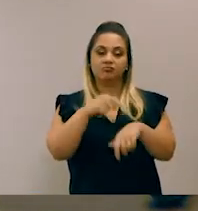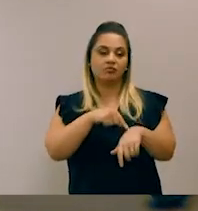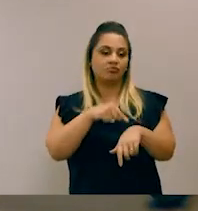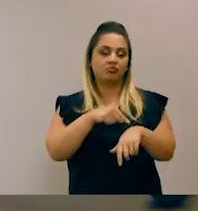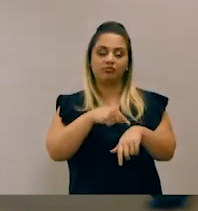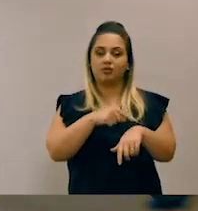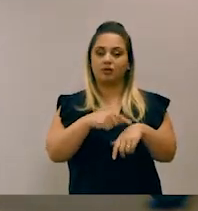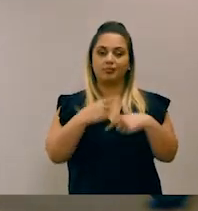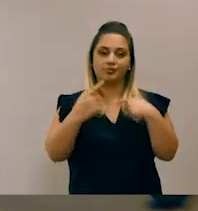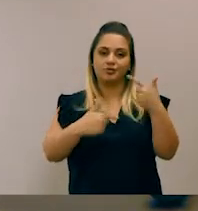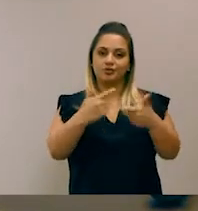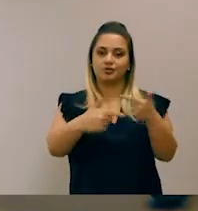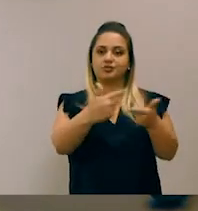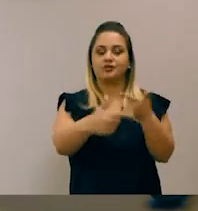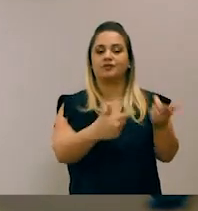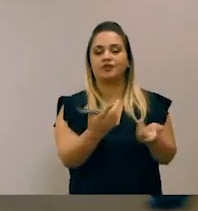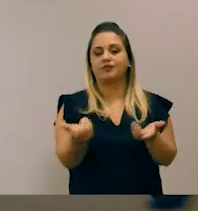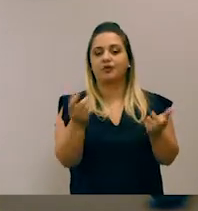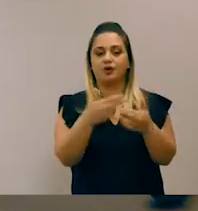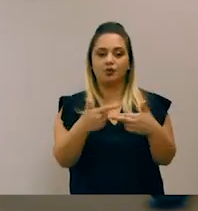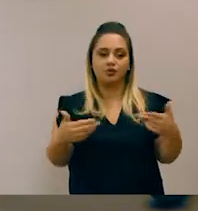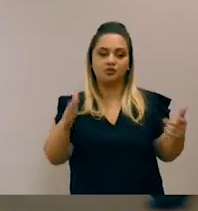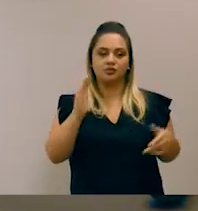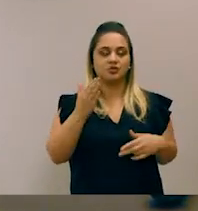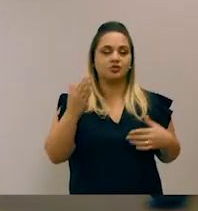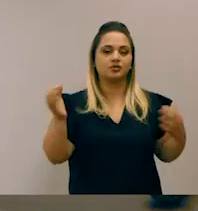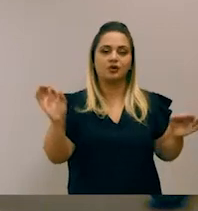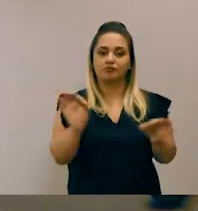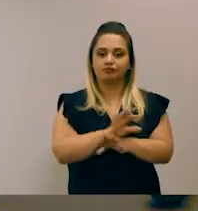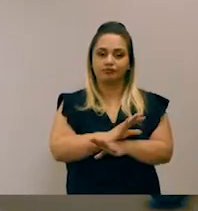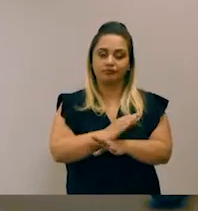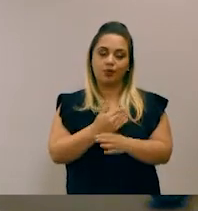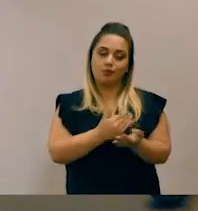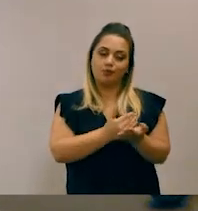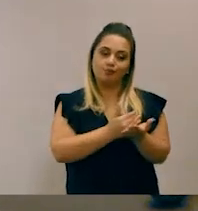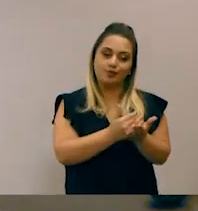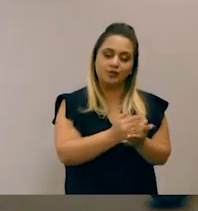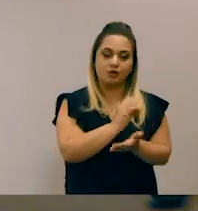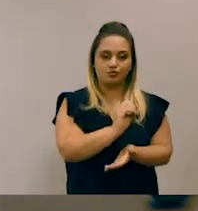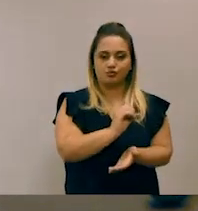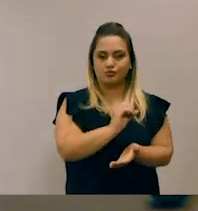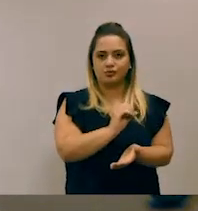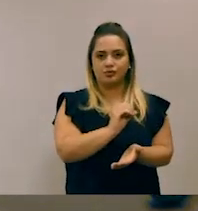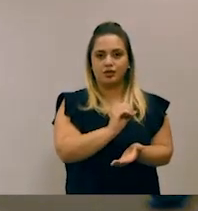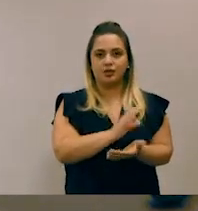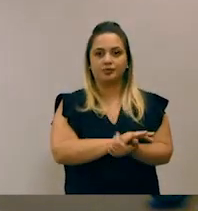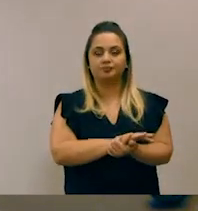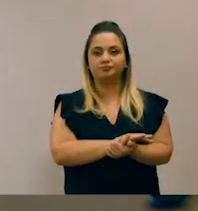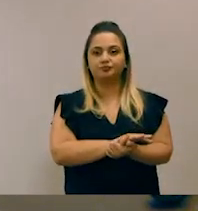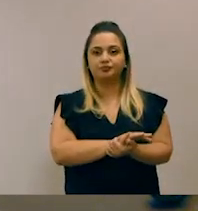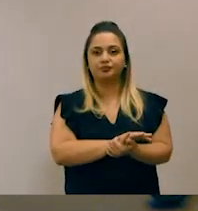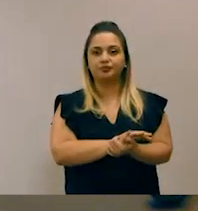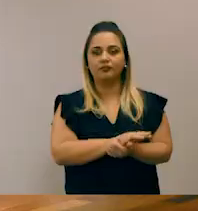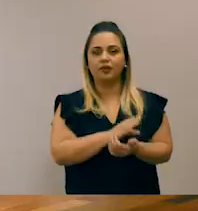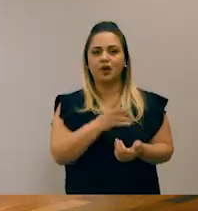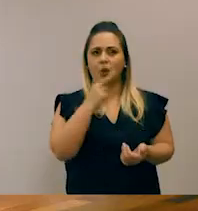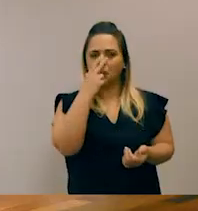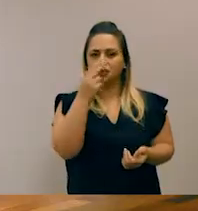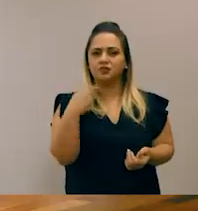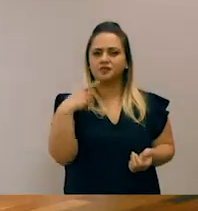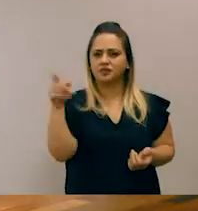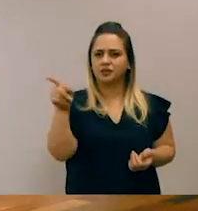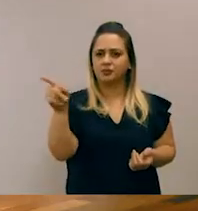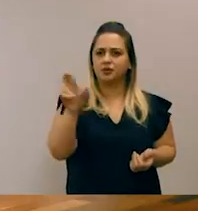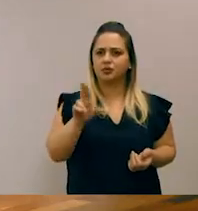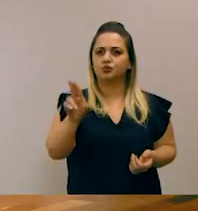develop things that exist from scratch. So